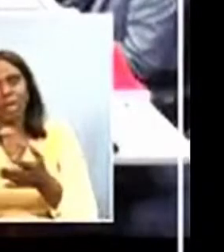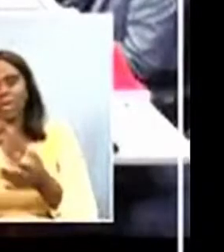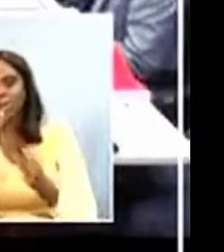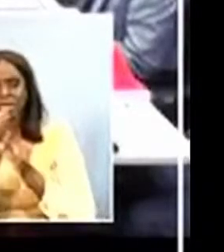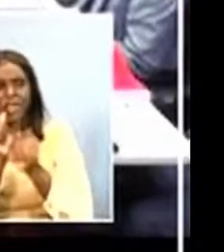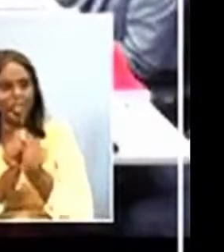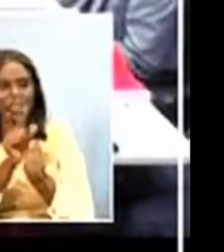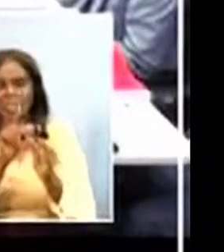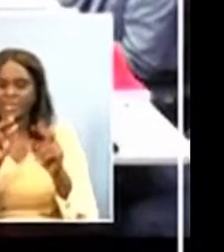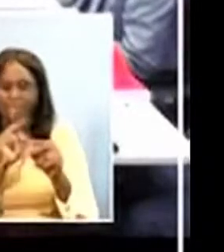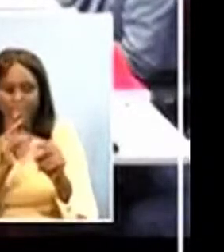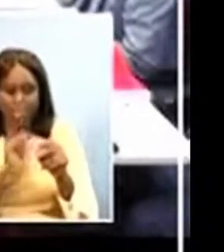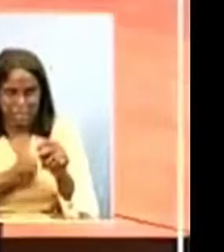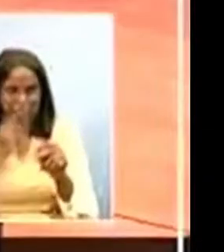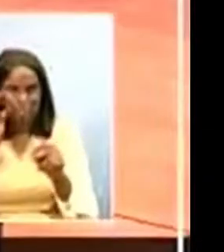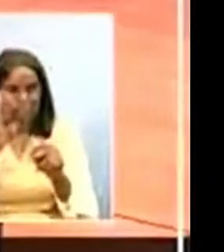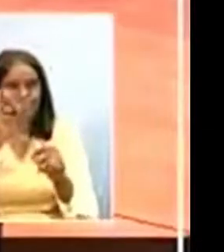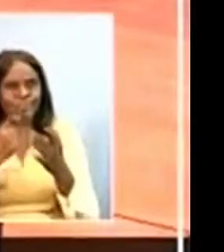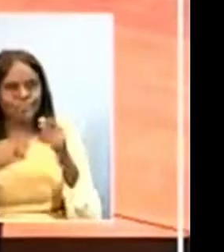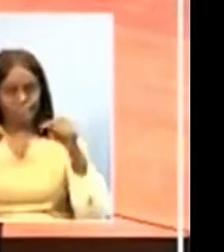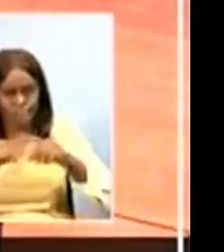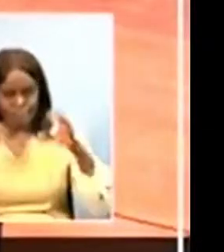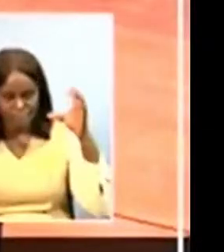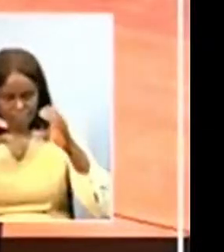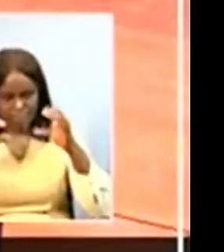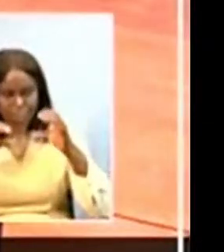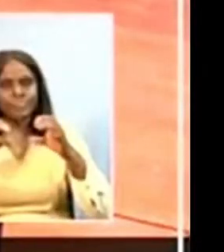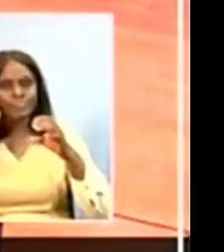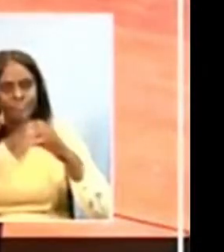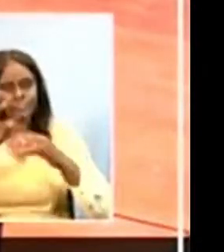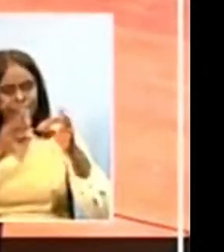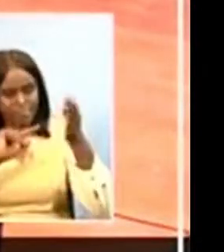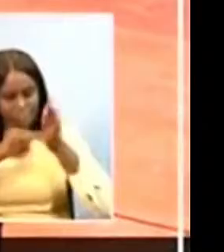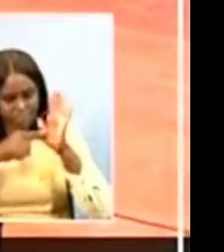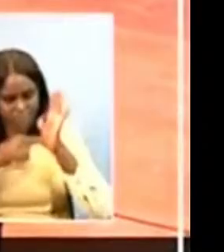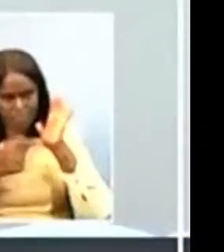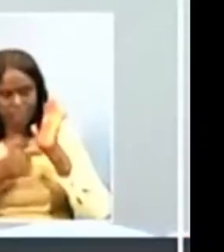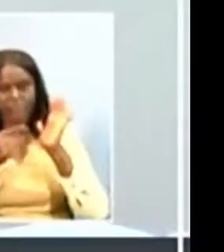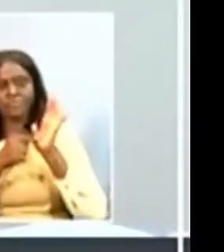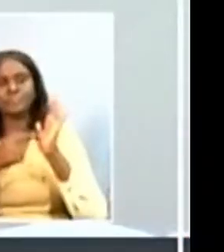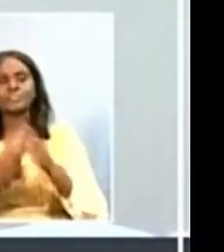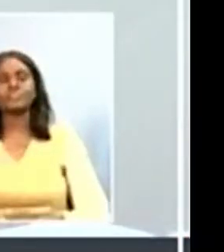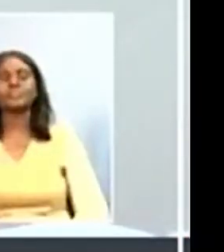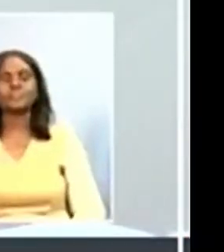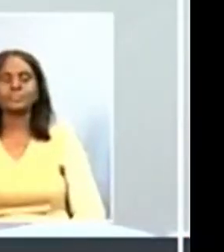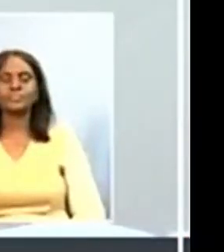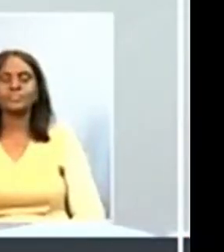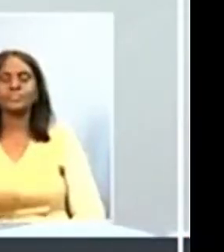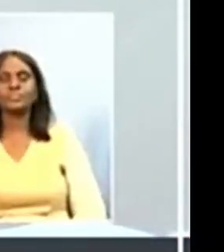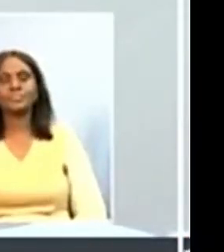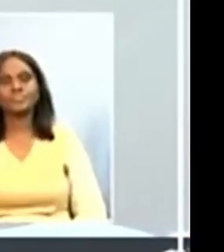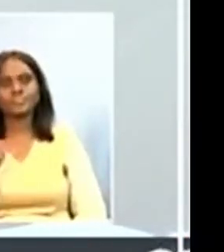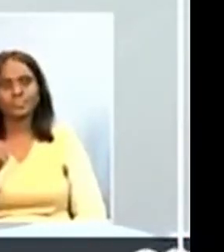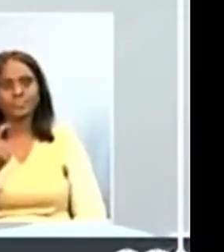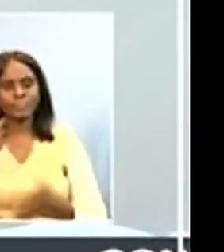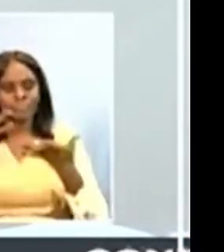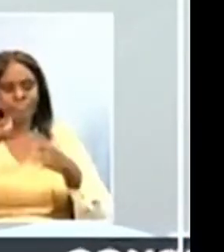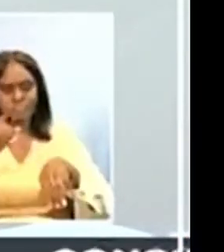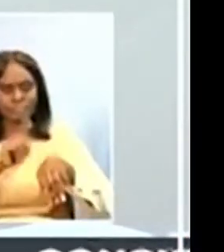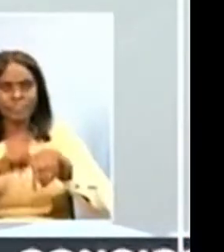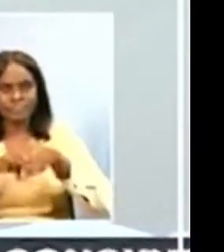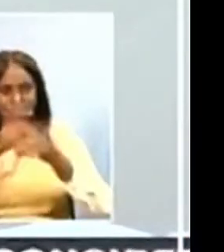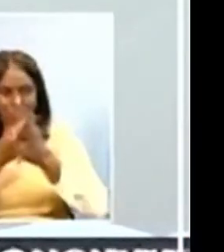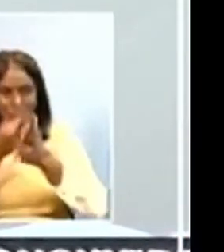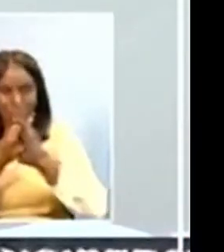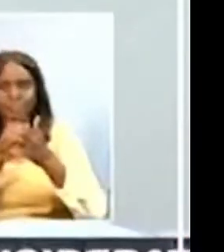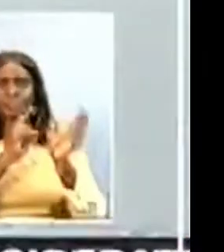that. As we shall be, this committee, we shall highlight those issues. You come here, you are wasting resources